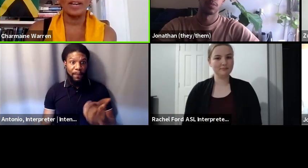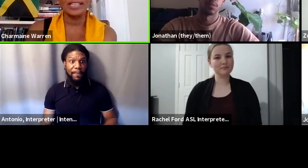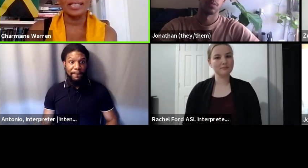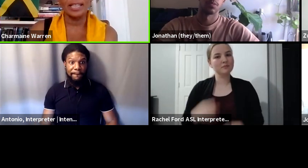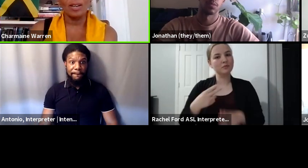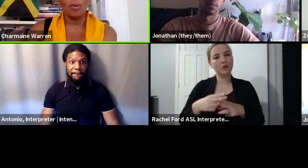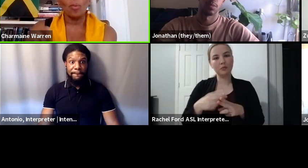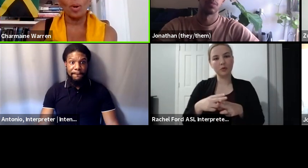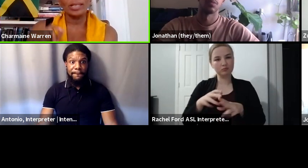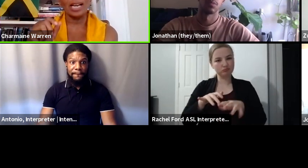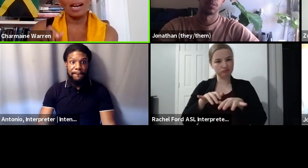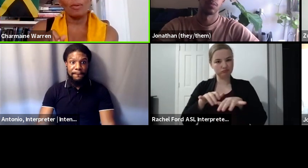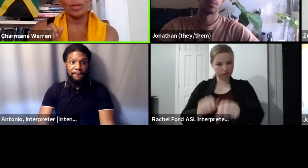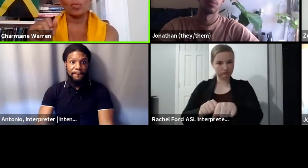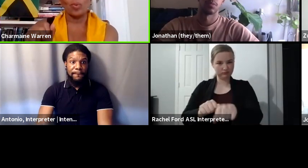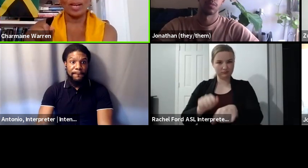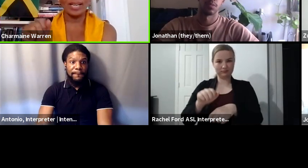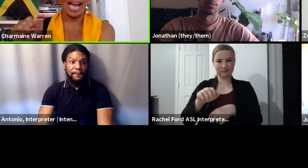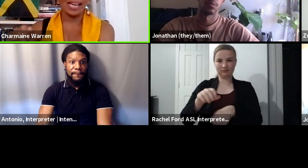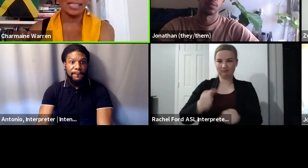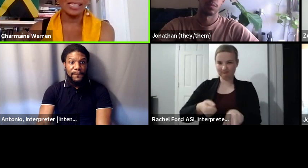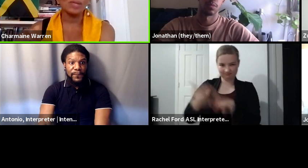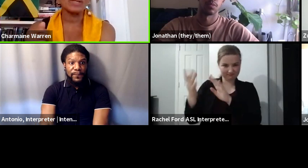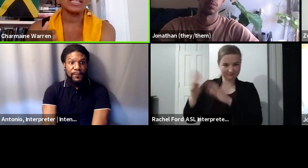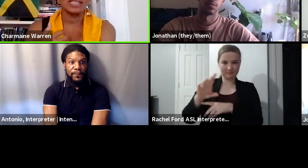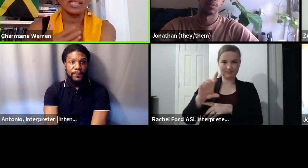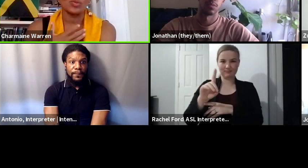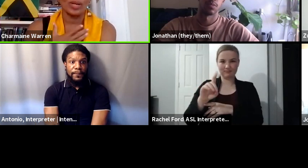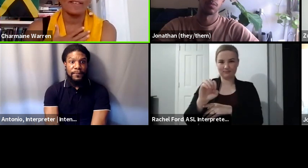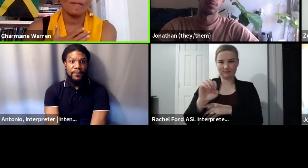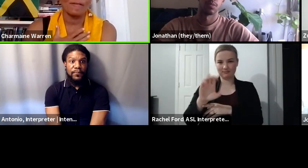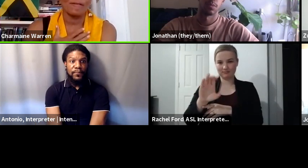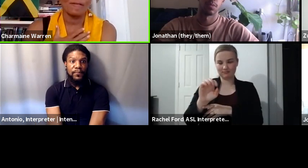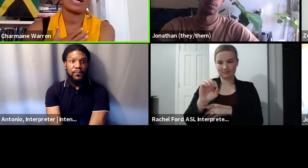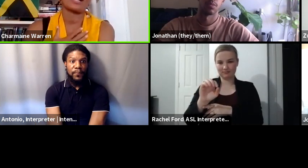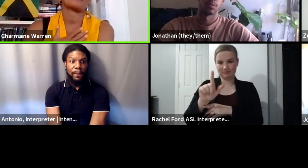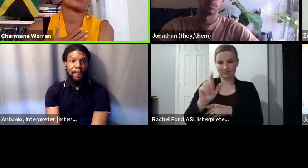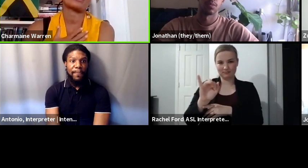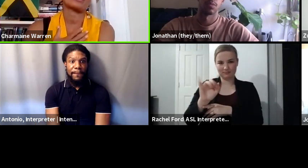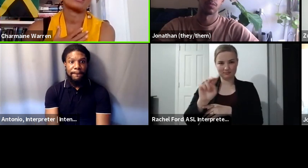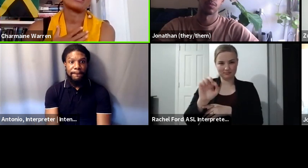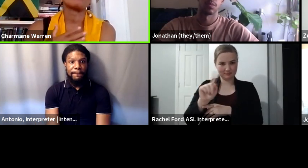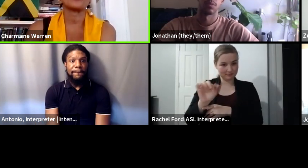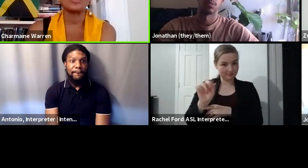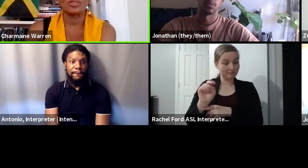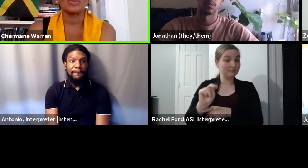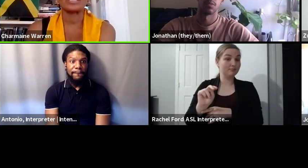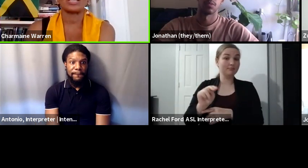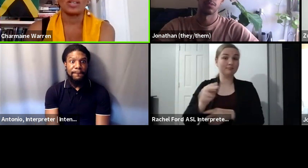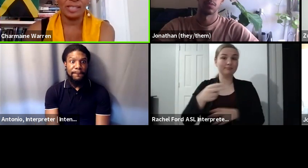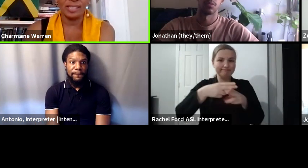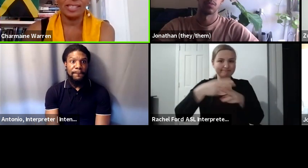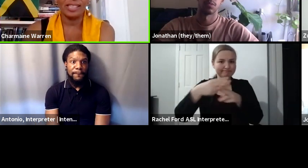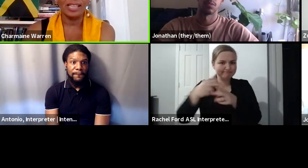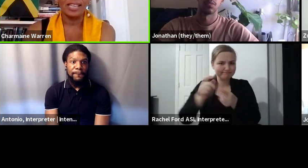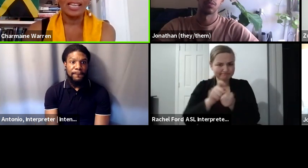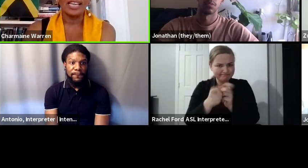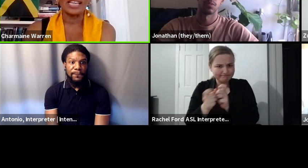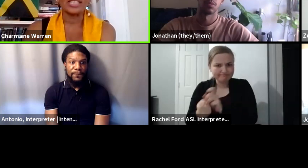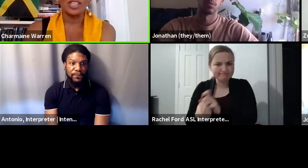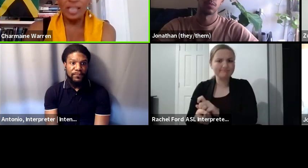and finding what our one act is, because that's what I felt like I was supposed to do as an